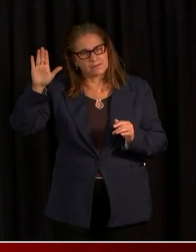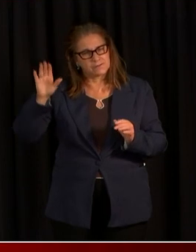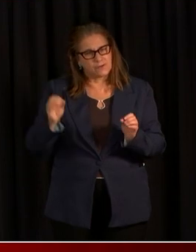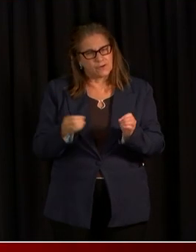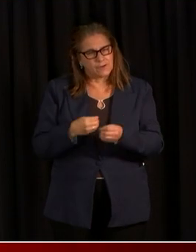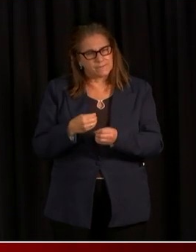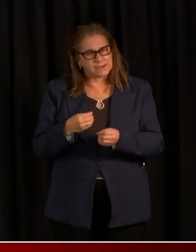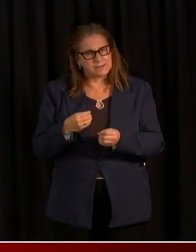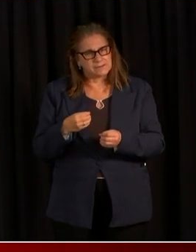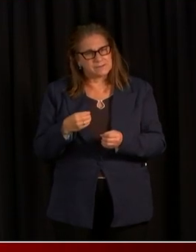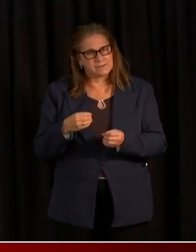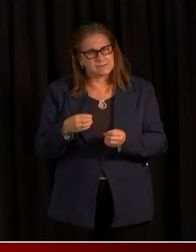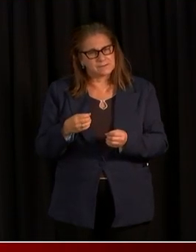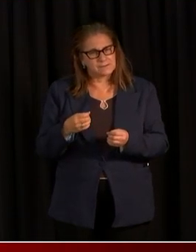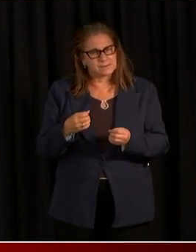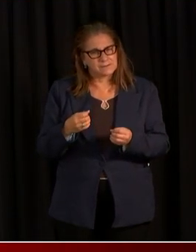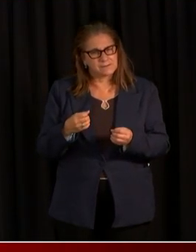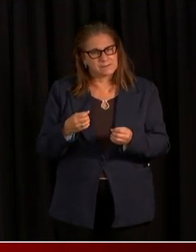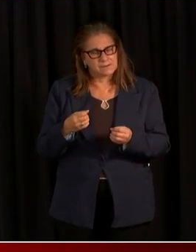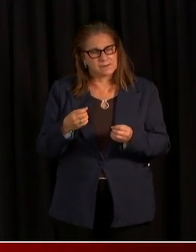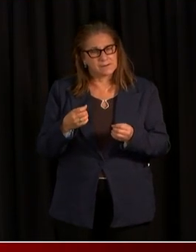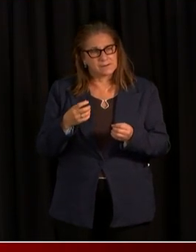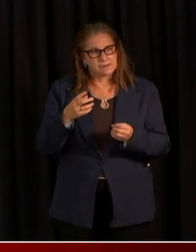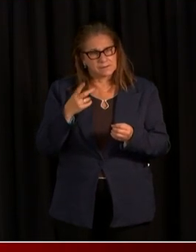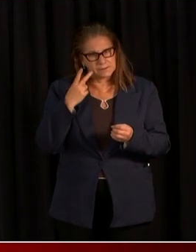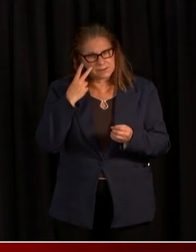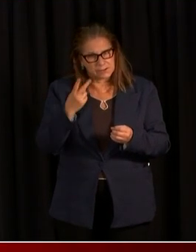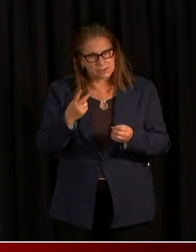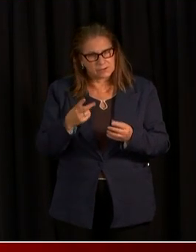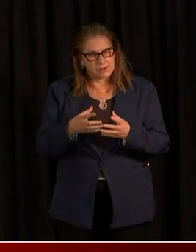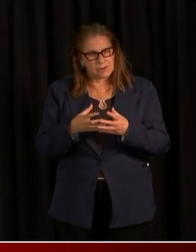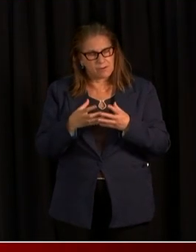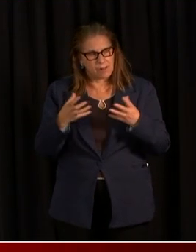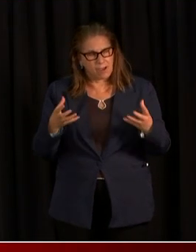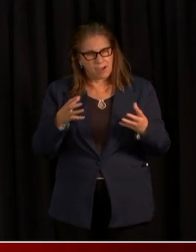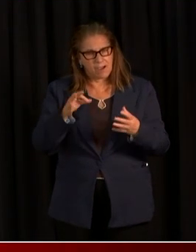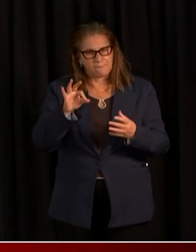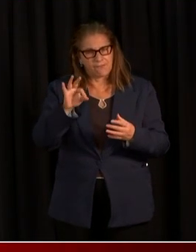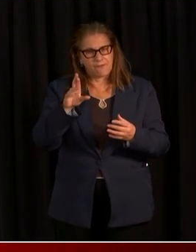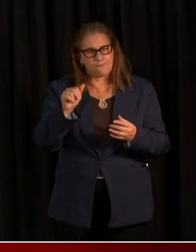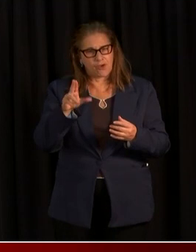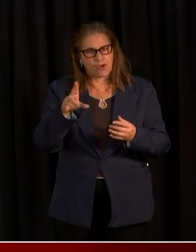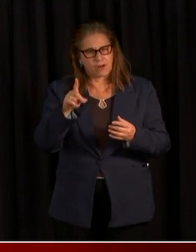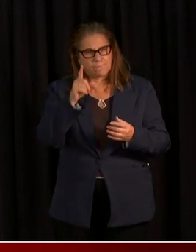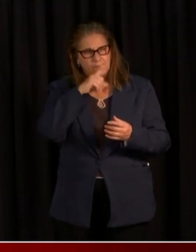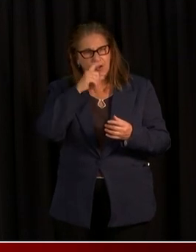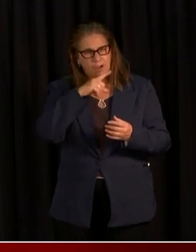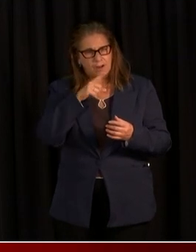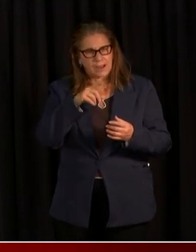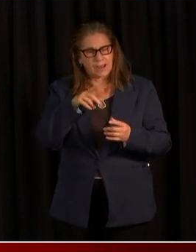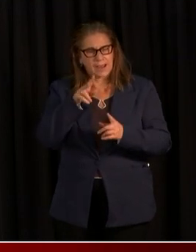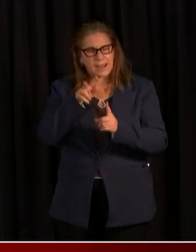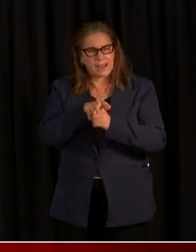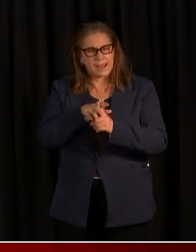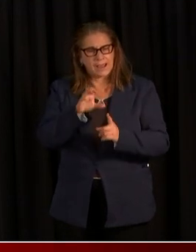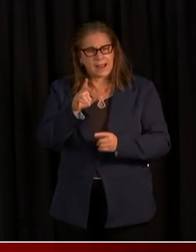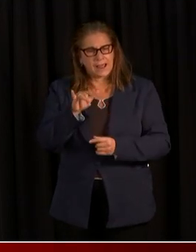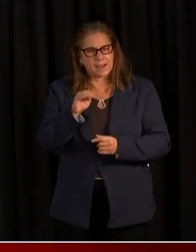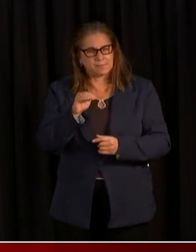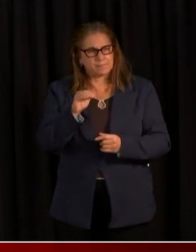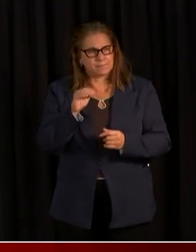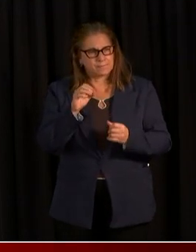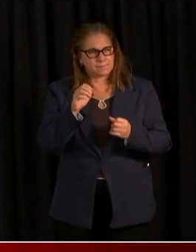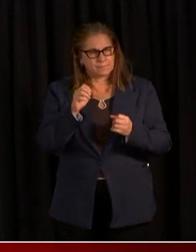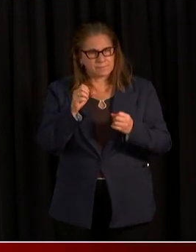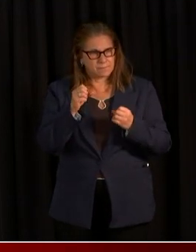fraud due to out-of-state claims. The district obviously has a lot of people claiming from out of state who work in the district because you file